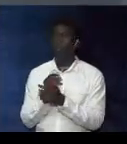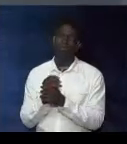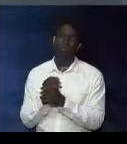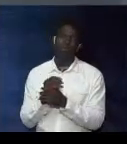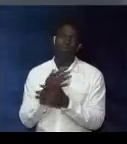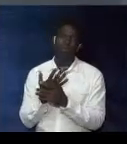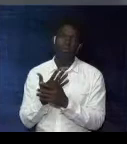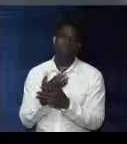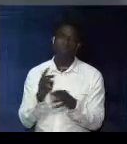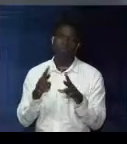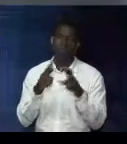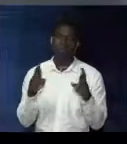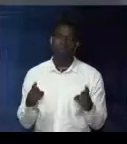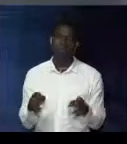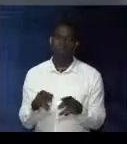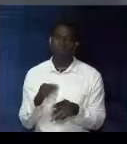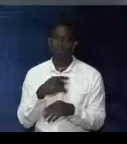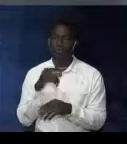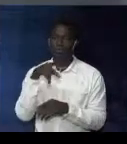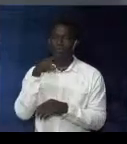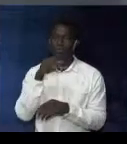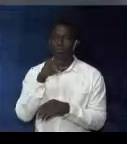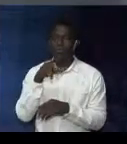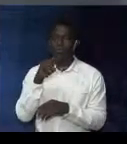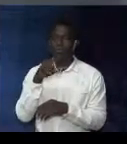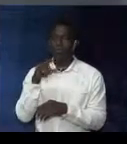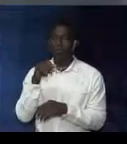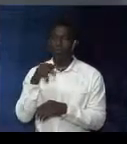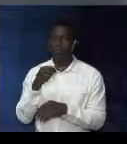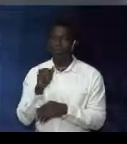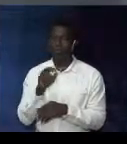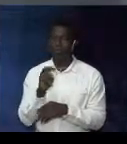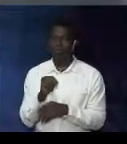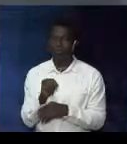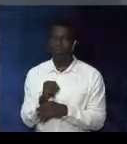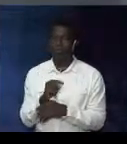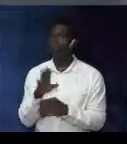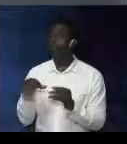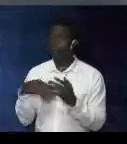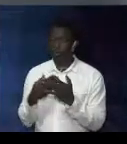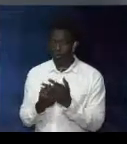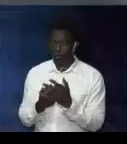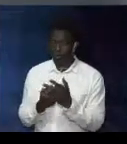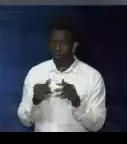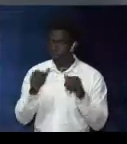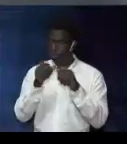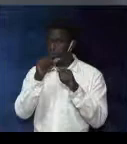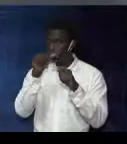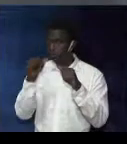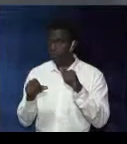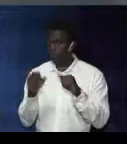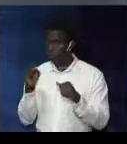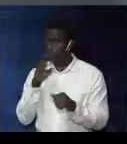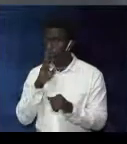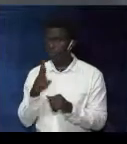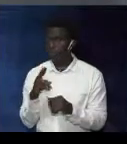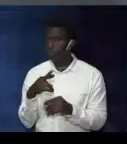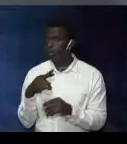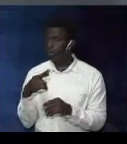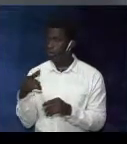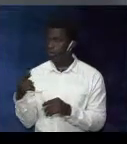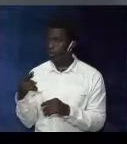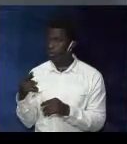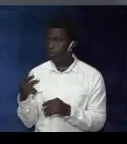a rectangle. A rectangle is like a special type of parallelogram in which all the angles are right angles. As you can